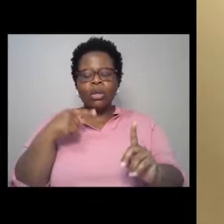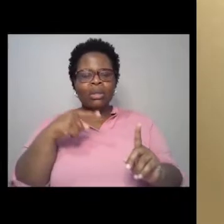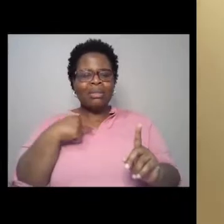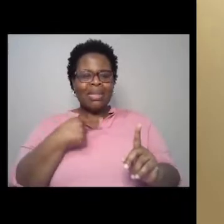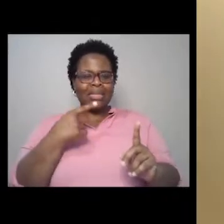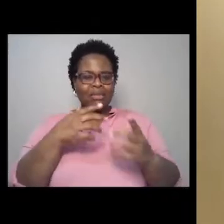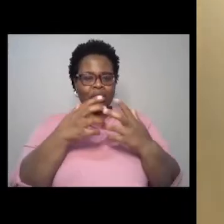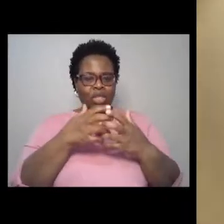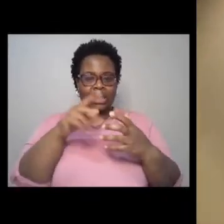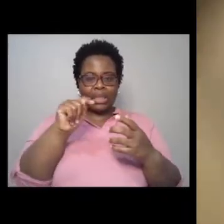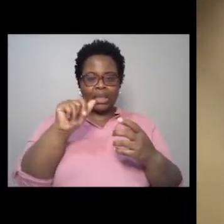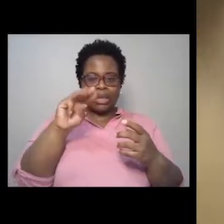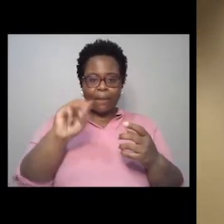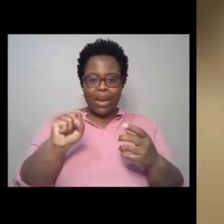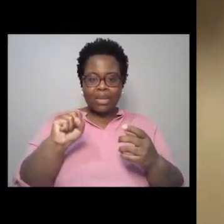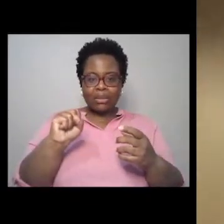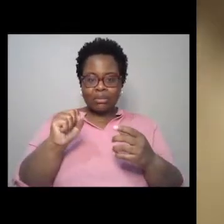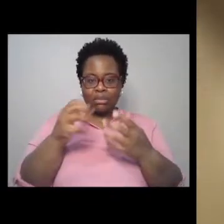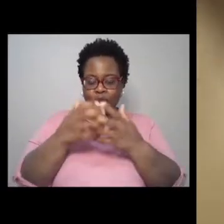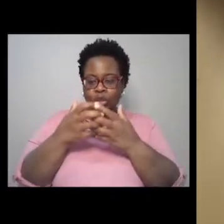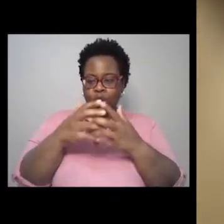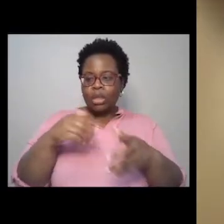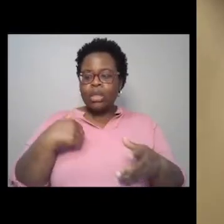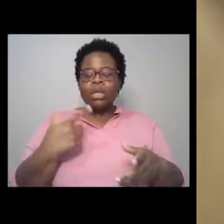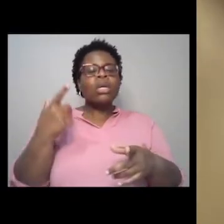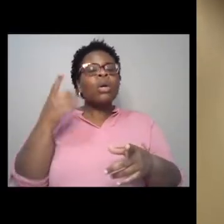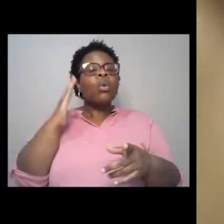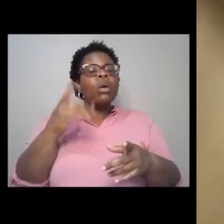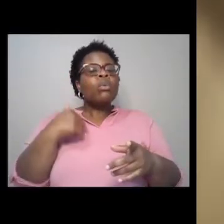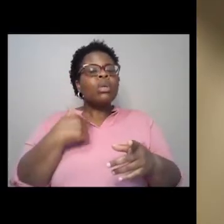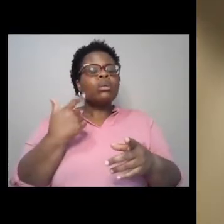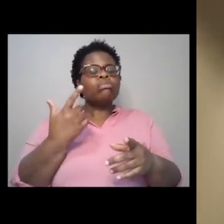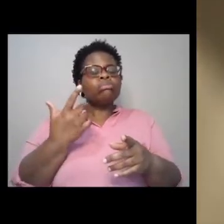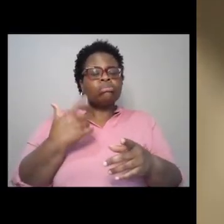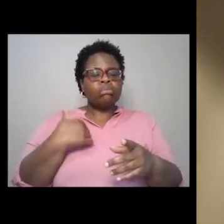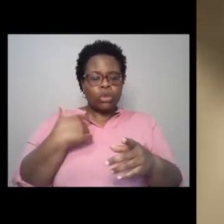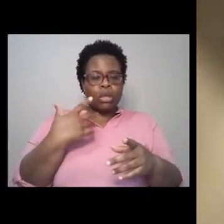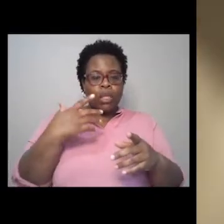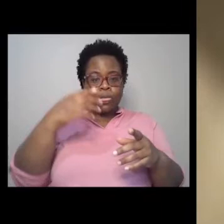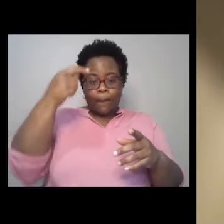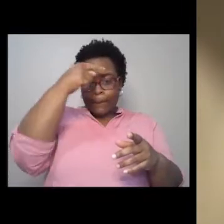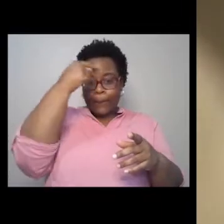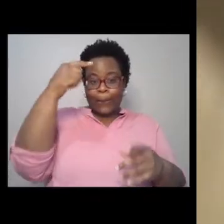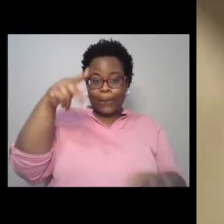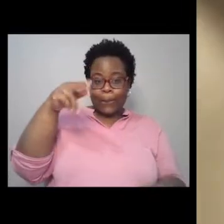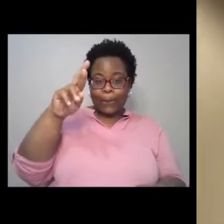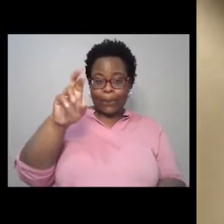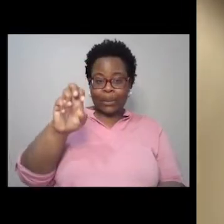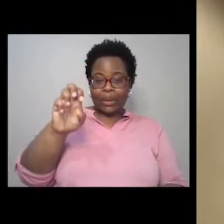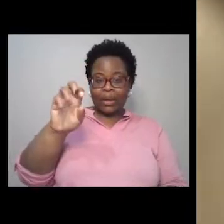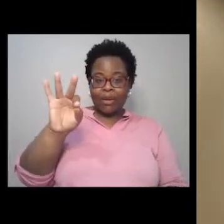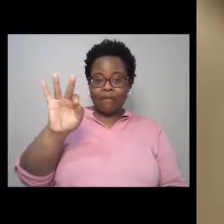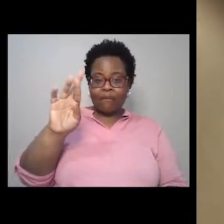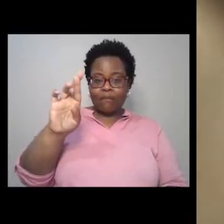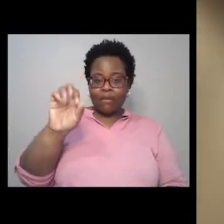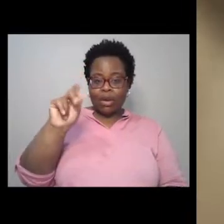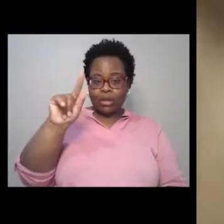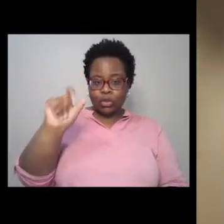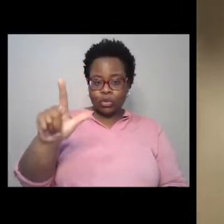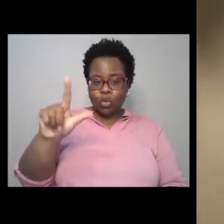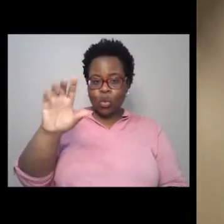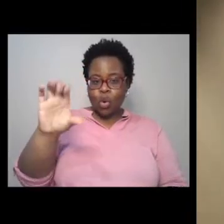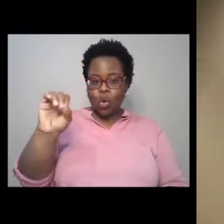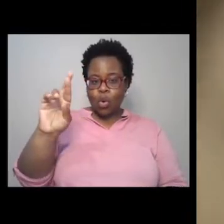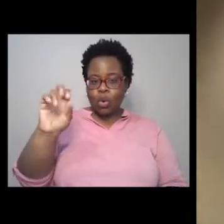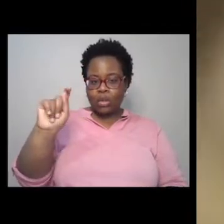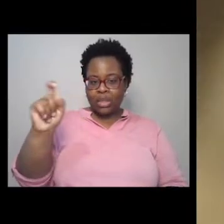transcranial magnetic stimulation. We're going to be delivering some magnetic pulses to the prefrontal cortex in order to treat treatment-resistant